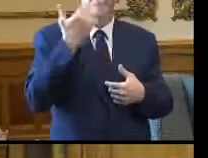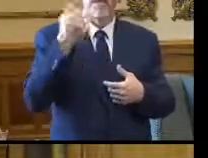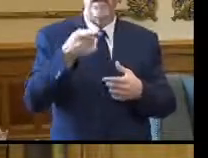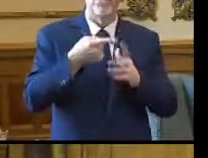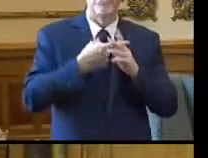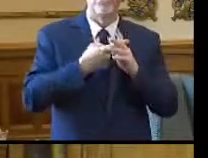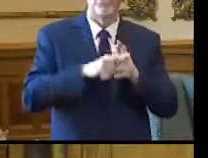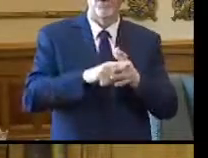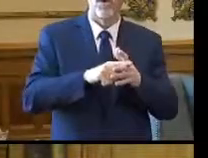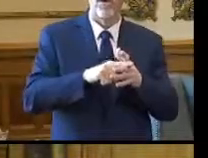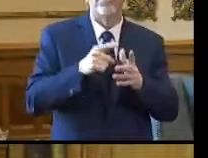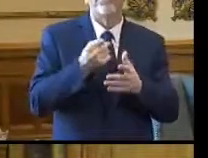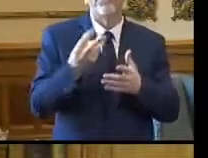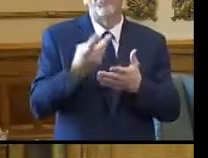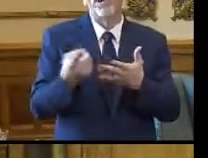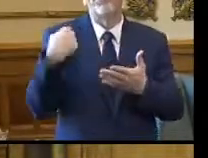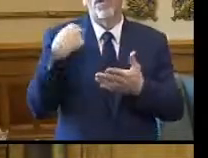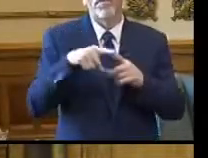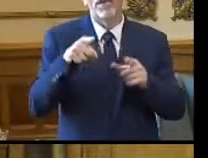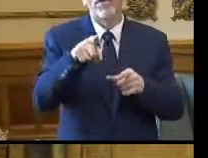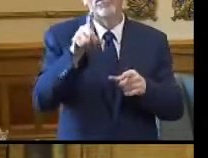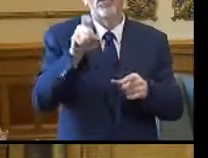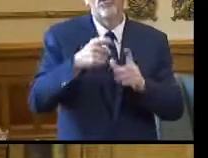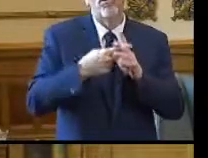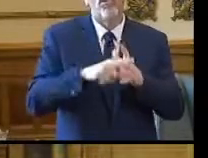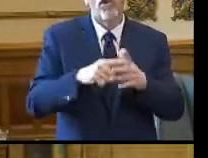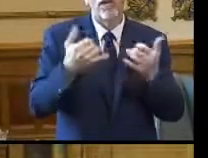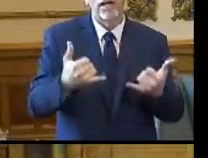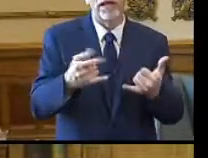was actually several weeks ago, but definitely